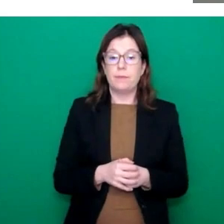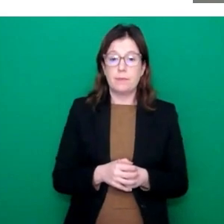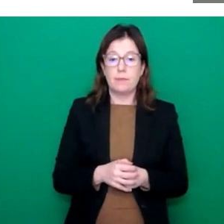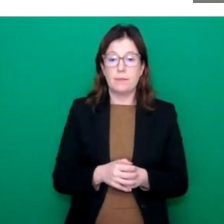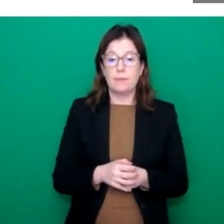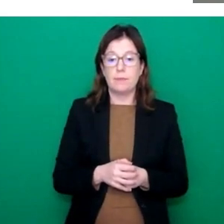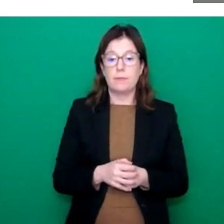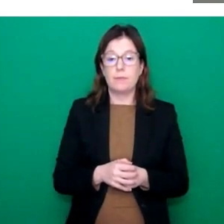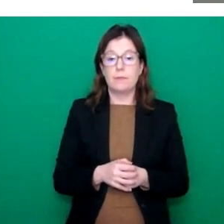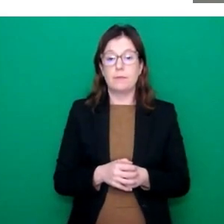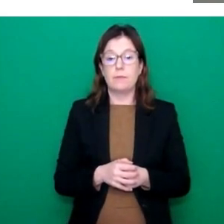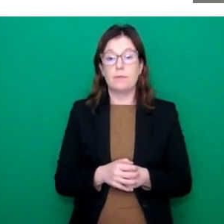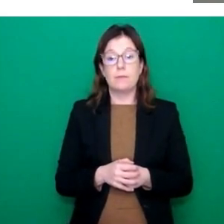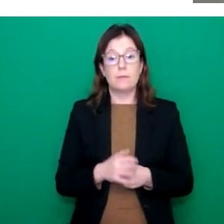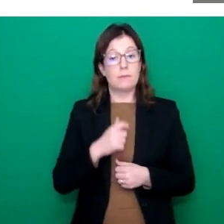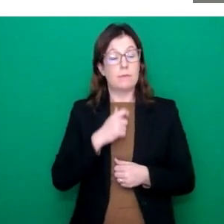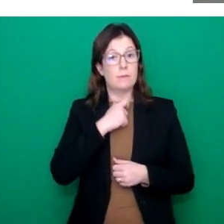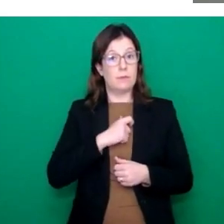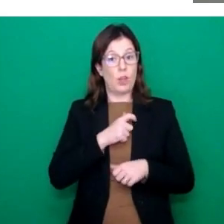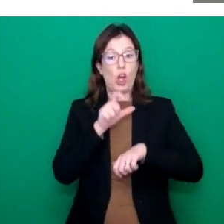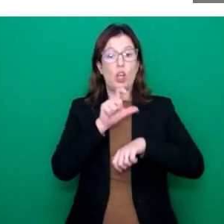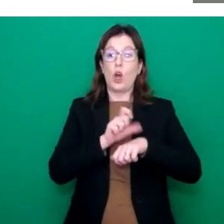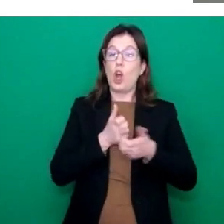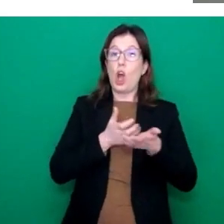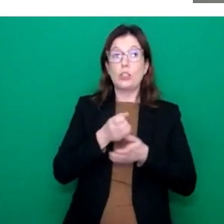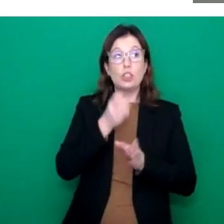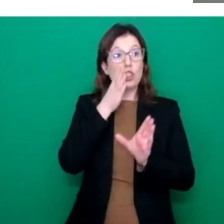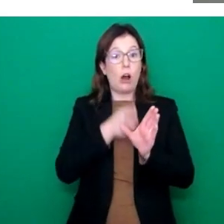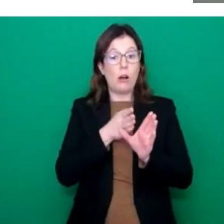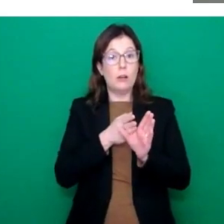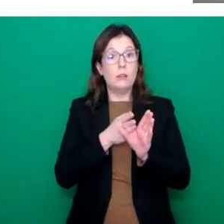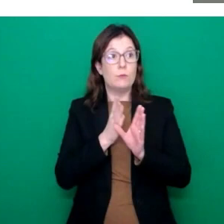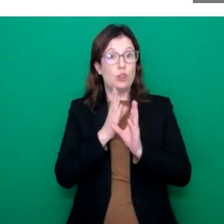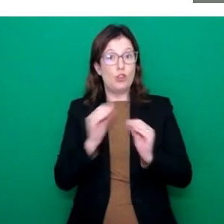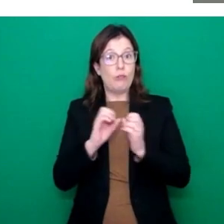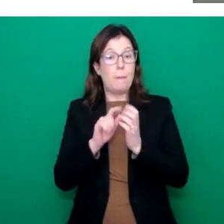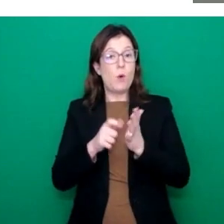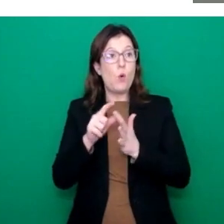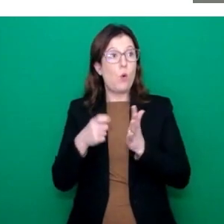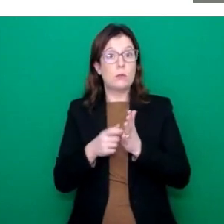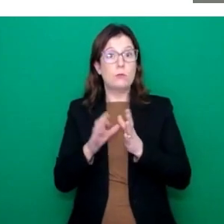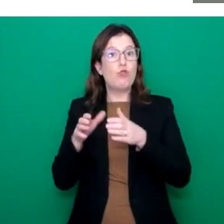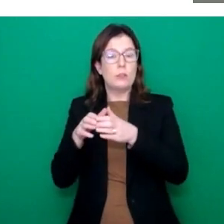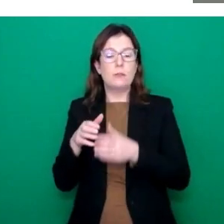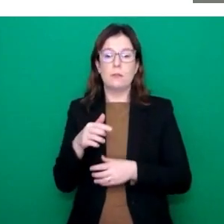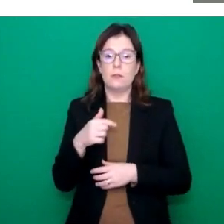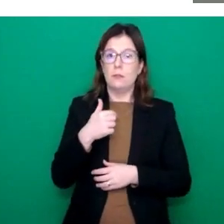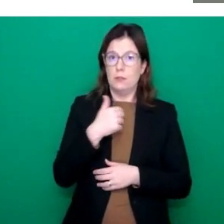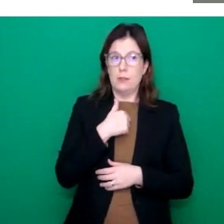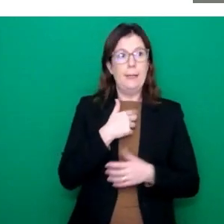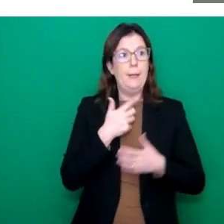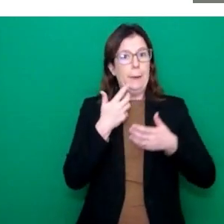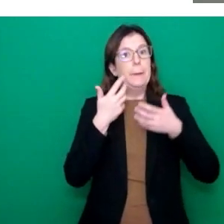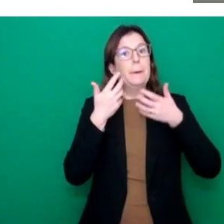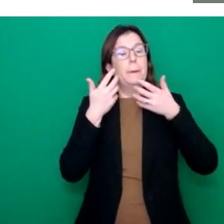Here today, in my role as a consultant counselling psychologist at Surrey and Borders, I've been given ample opportunity